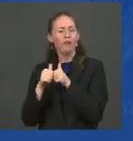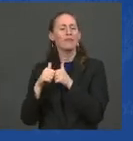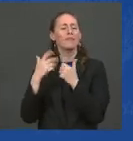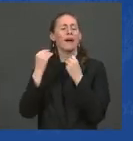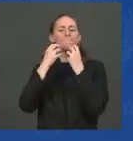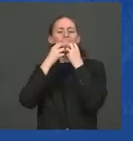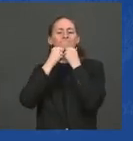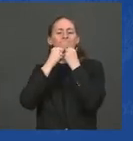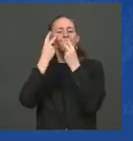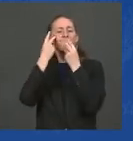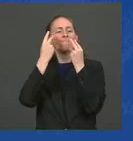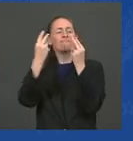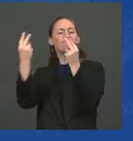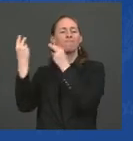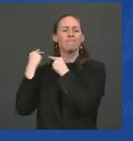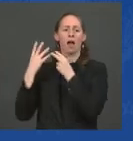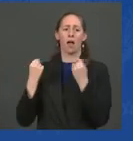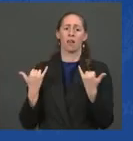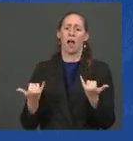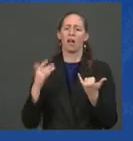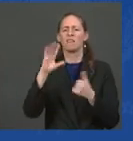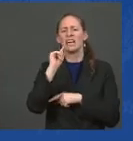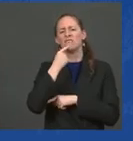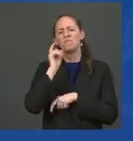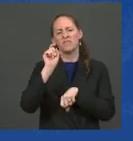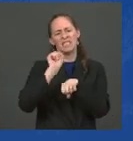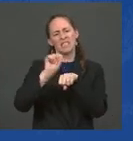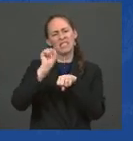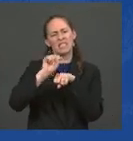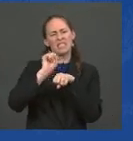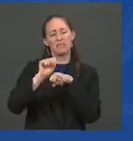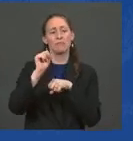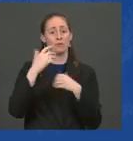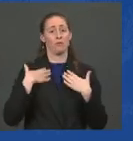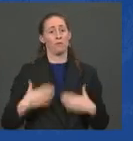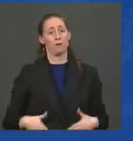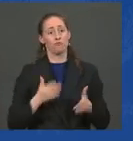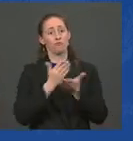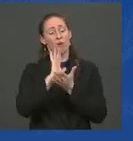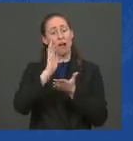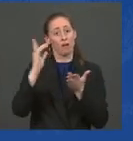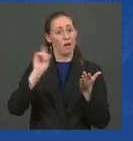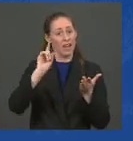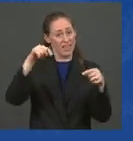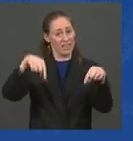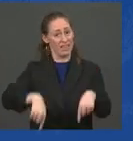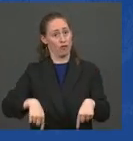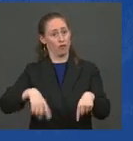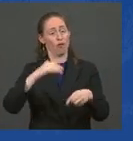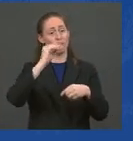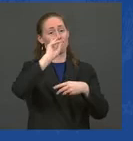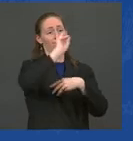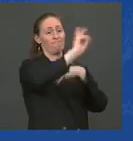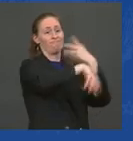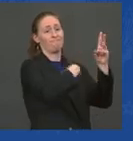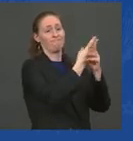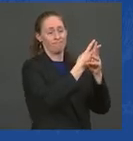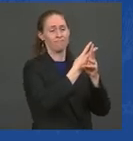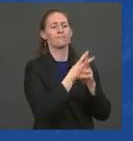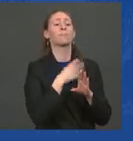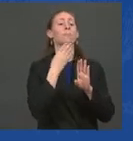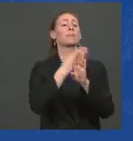harder for the fundamental human rights of people at home and around the globe. Before his public life, President Biden was